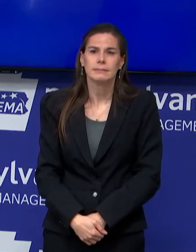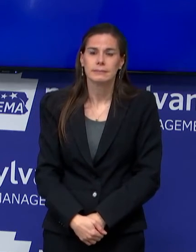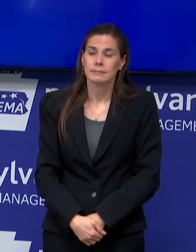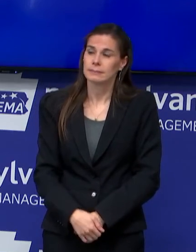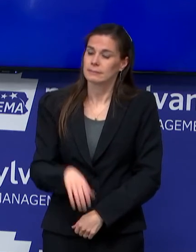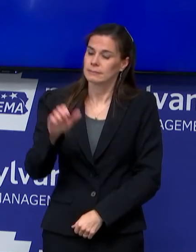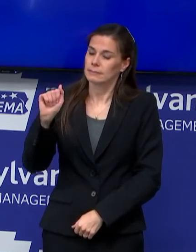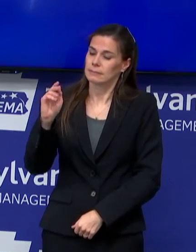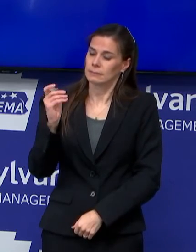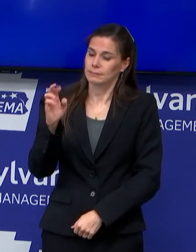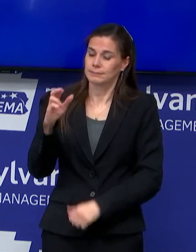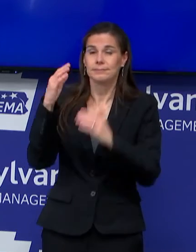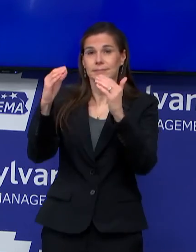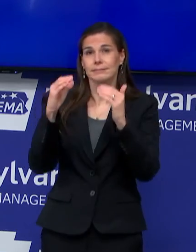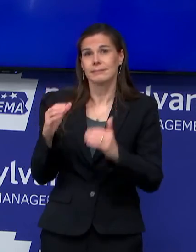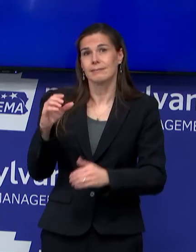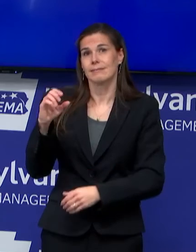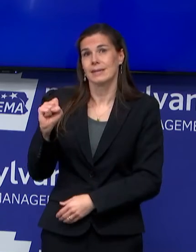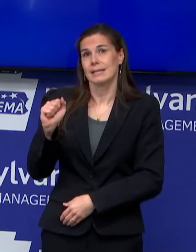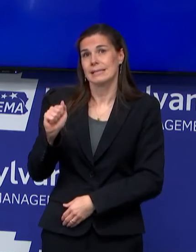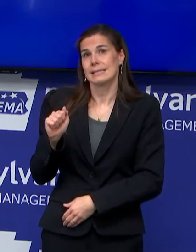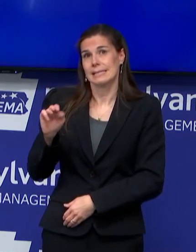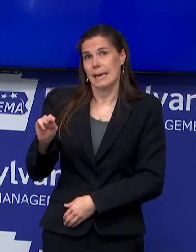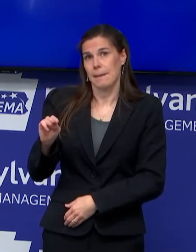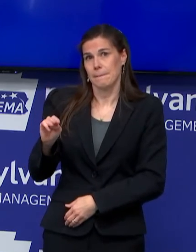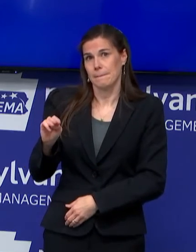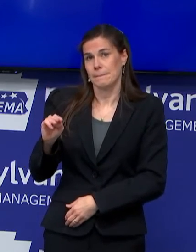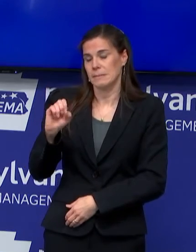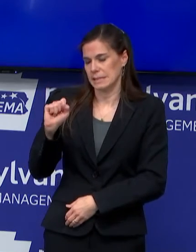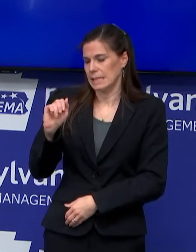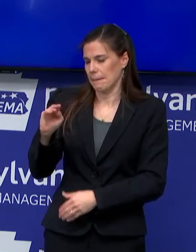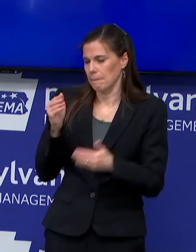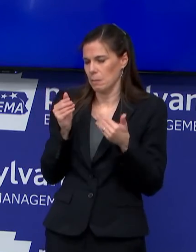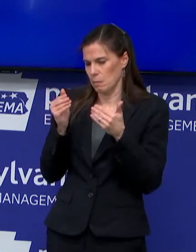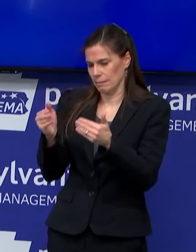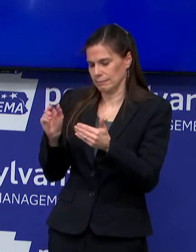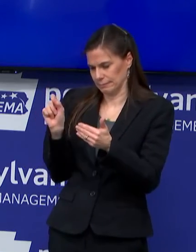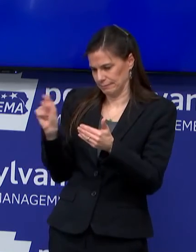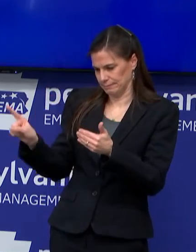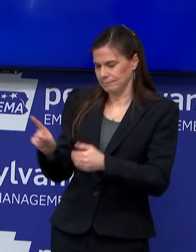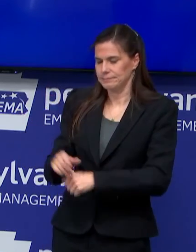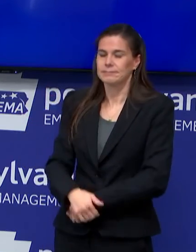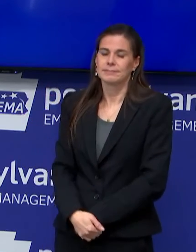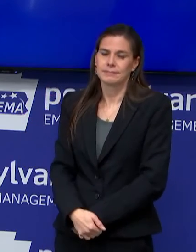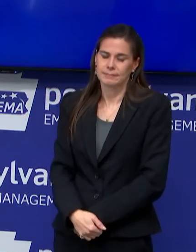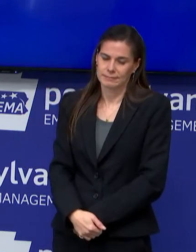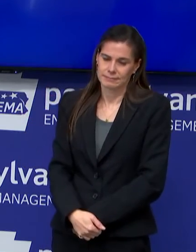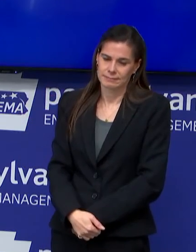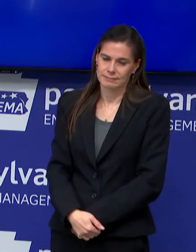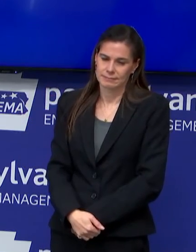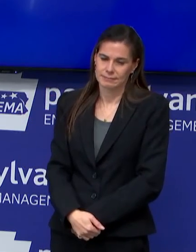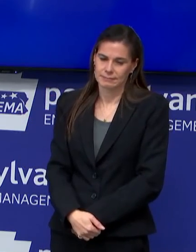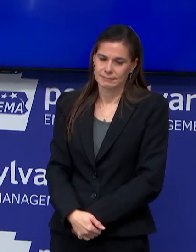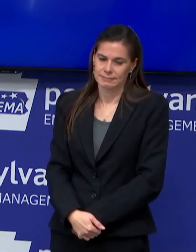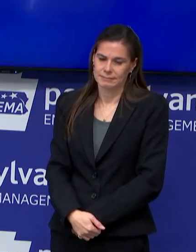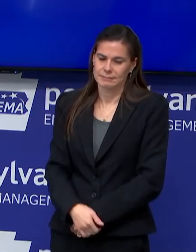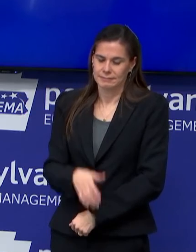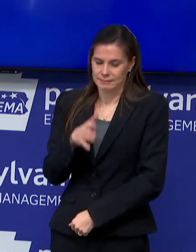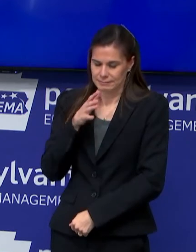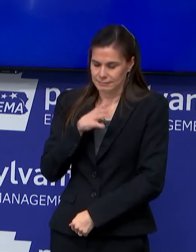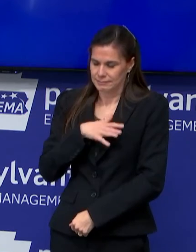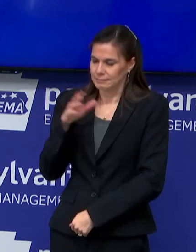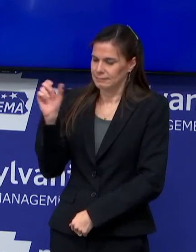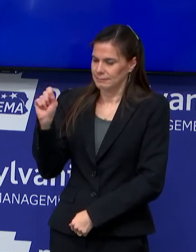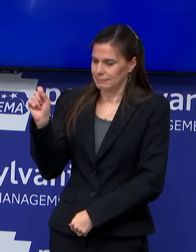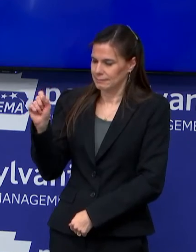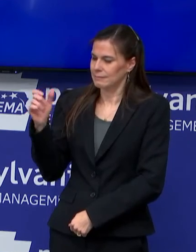Okay, up next we have Sam Rowland from YDR. Sam, you should be able to unmute. Yes, my question